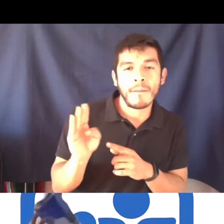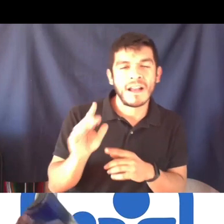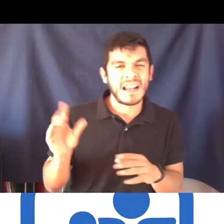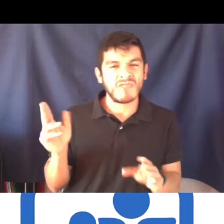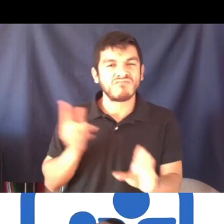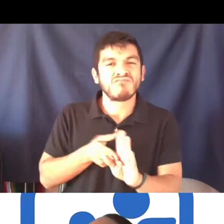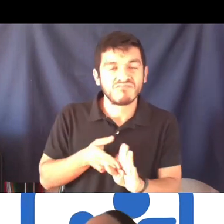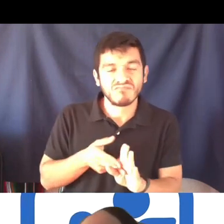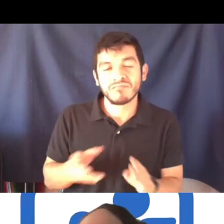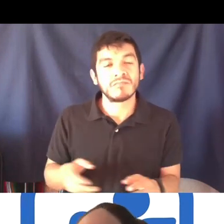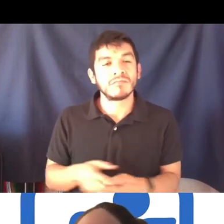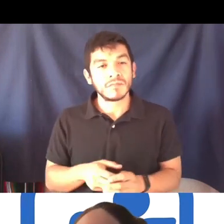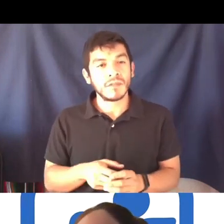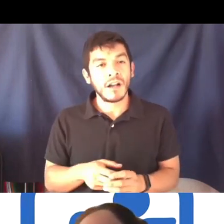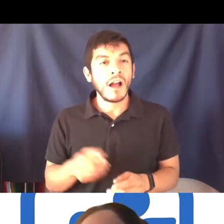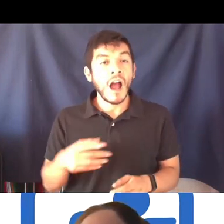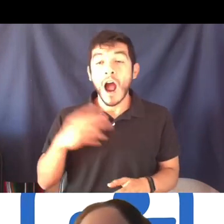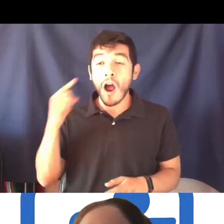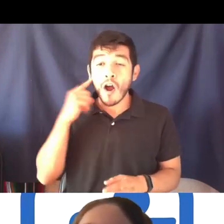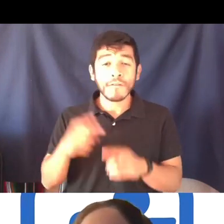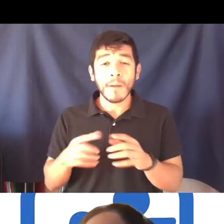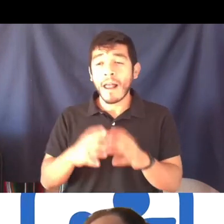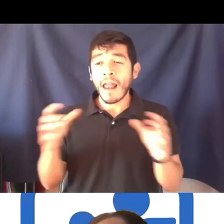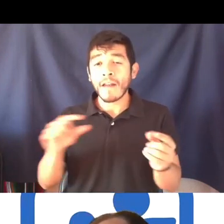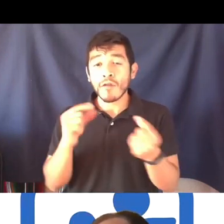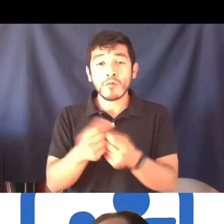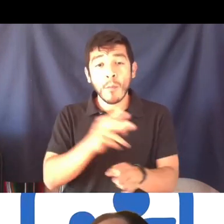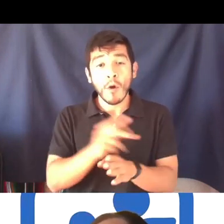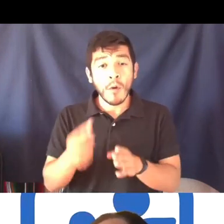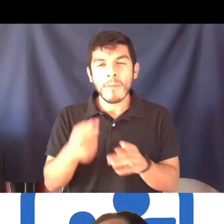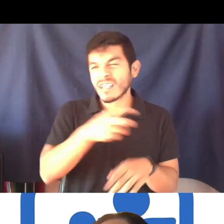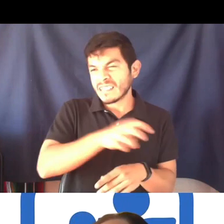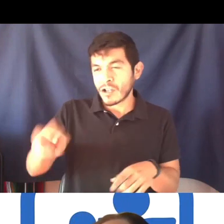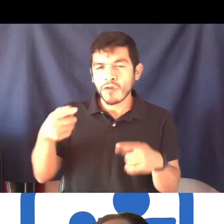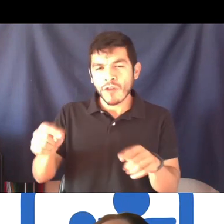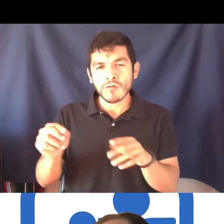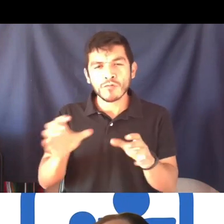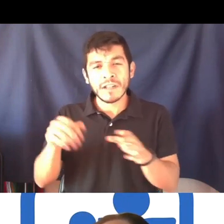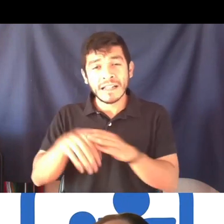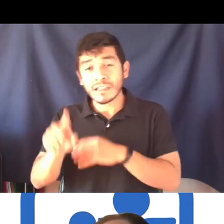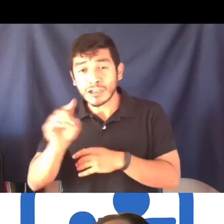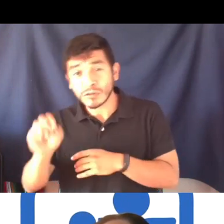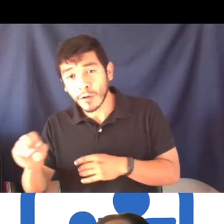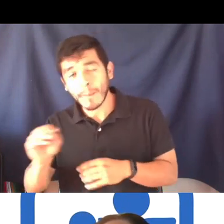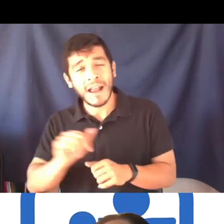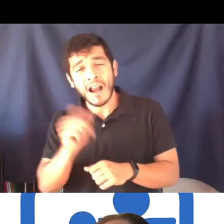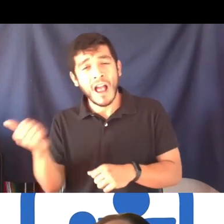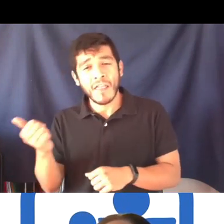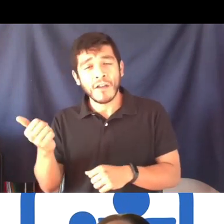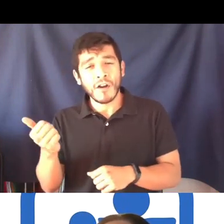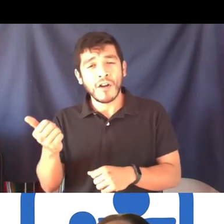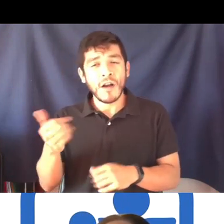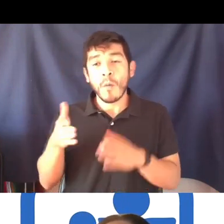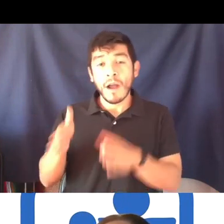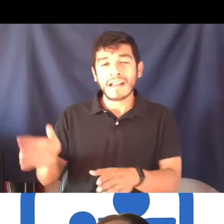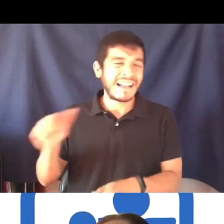I heard from a lot of group programs that shifted to trying to do that in Zoom and other platforms, that it really didn't translate